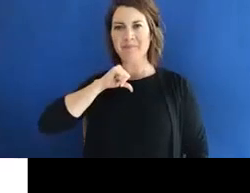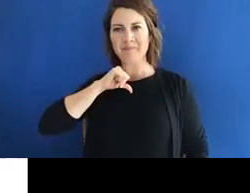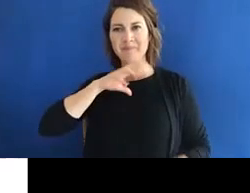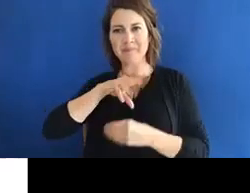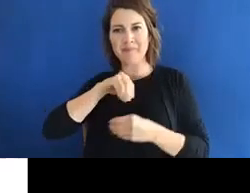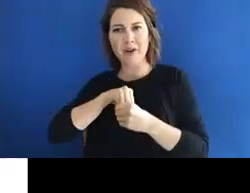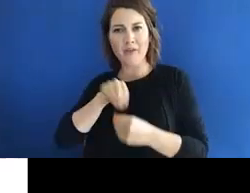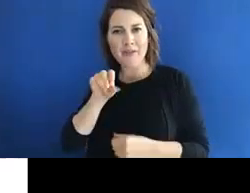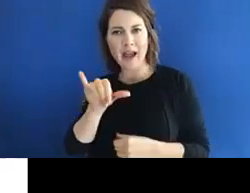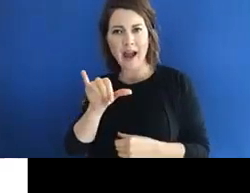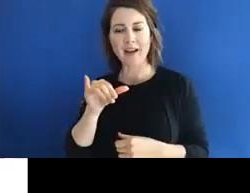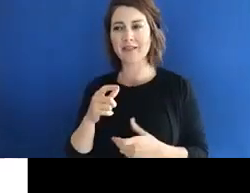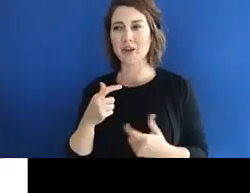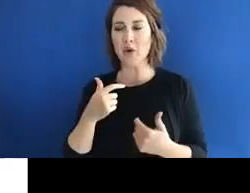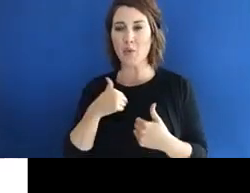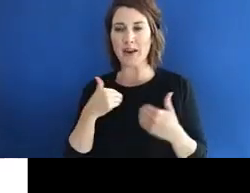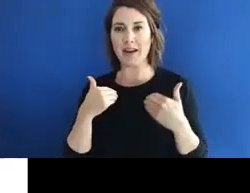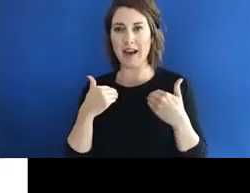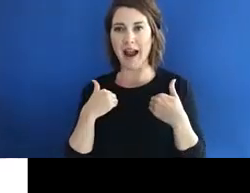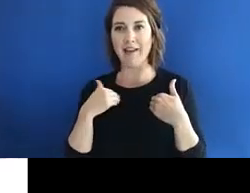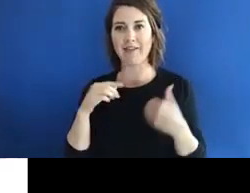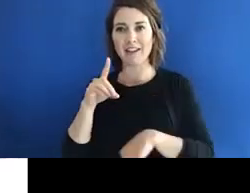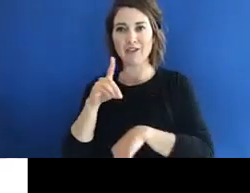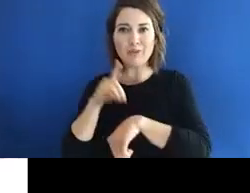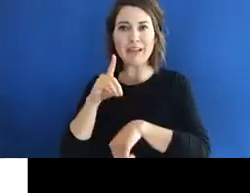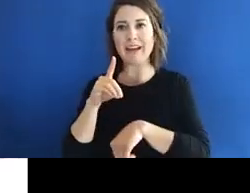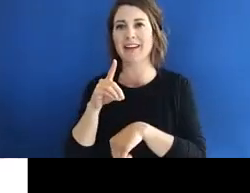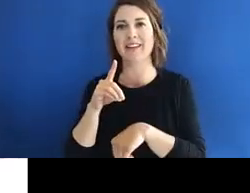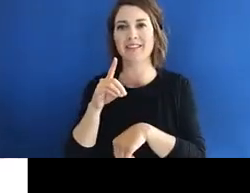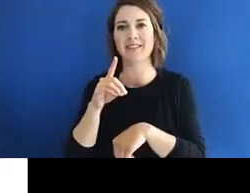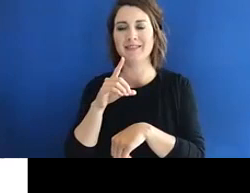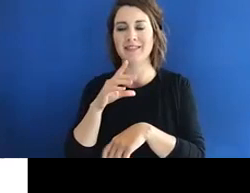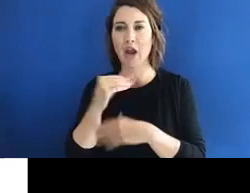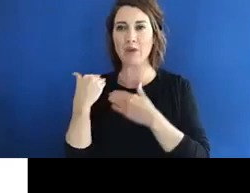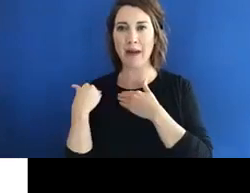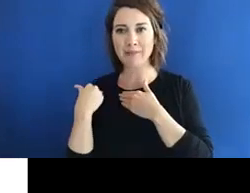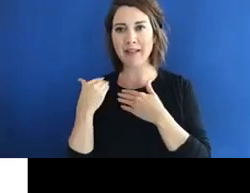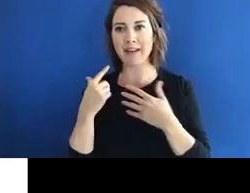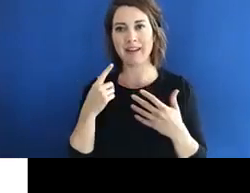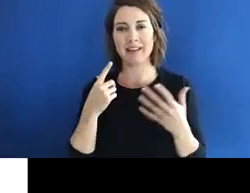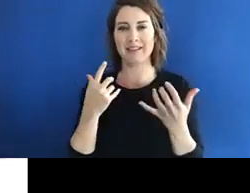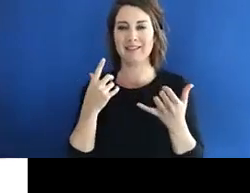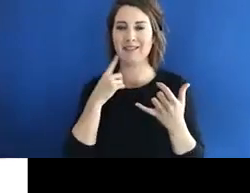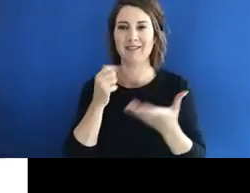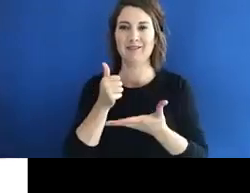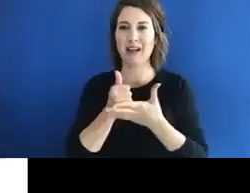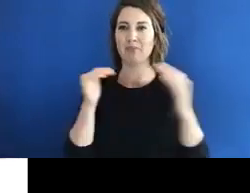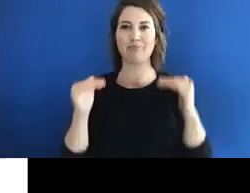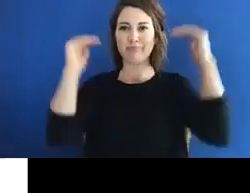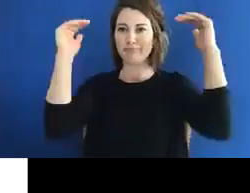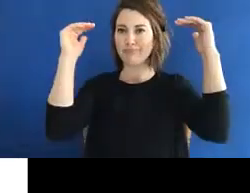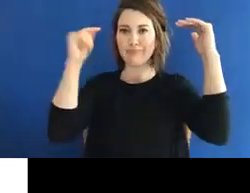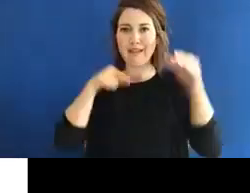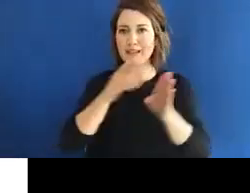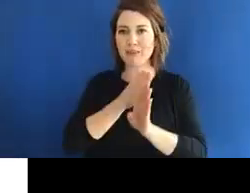obligation and responsibilities we have today, I think it goes a long way in towards helping elevate the profession, but